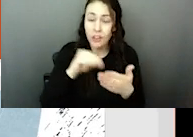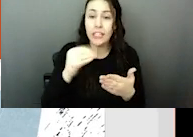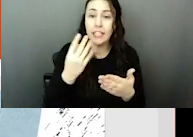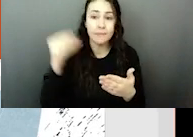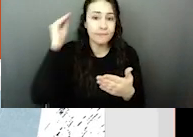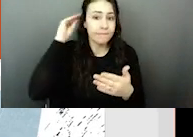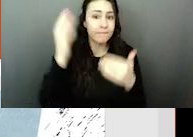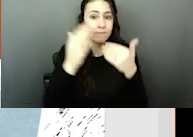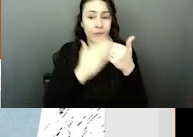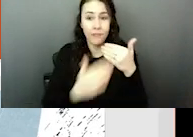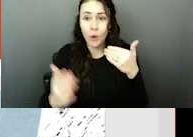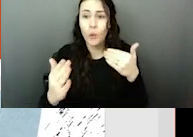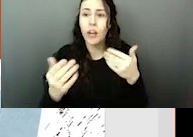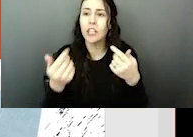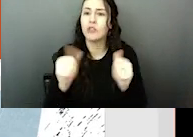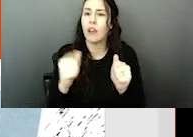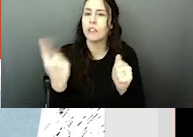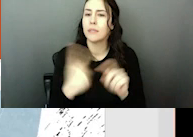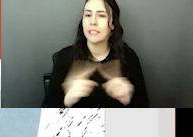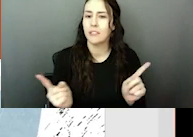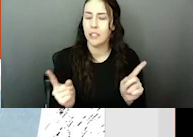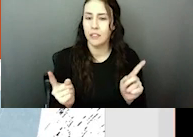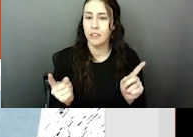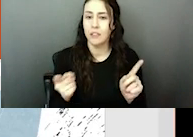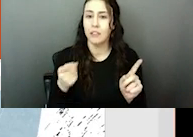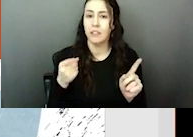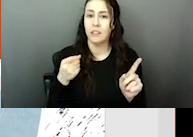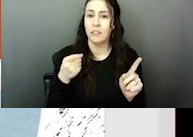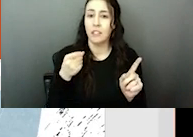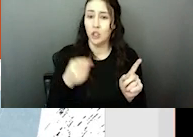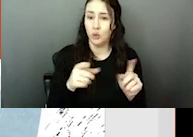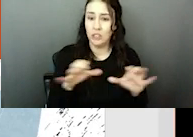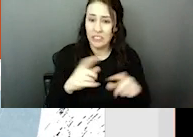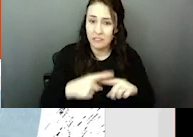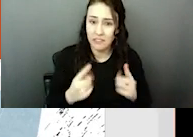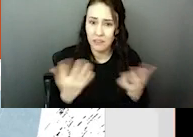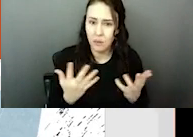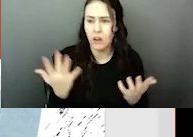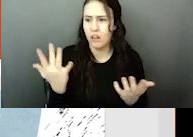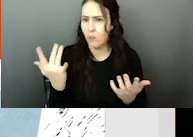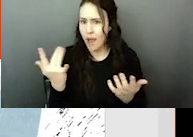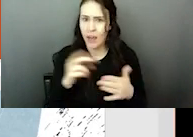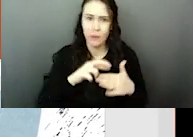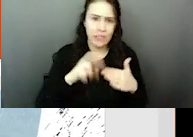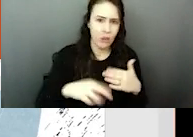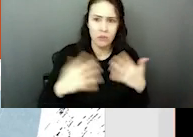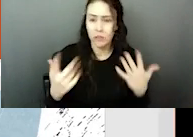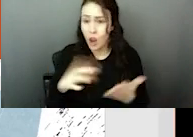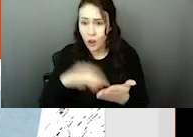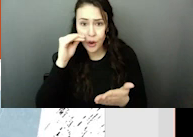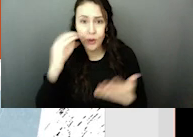different. What was the different thing that you did? Why did you do it? What were the results? What did you learn? And you're